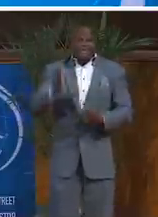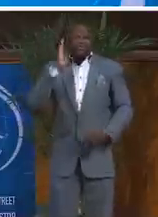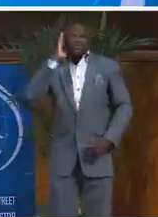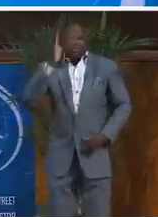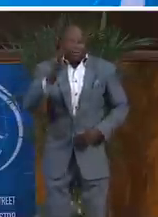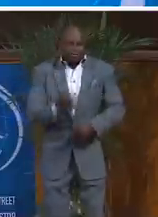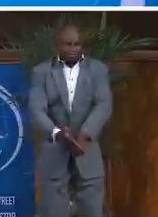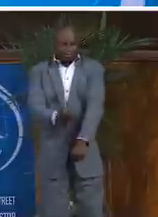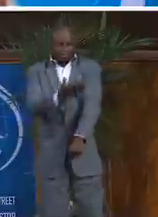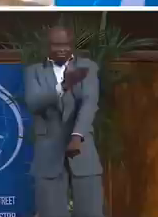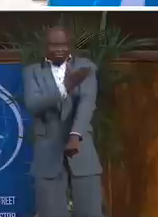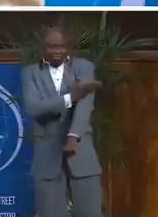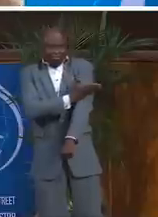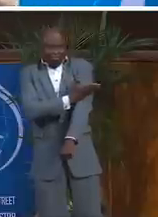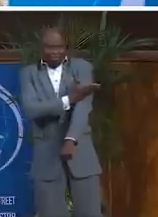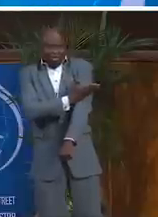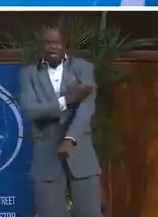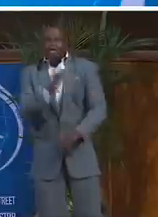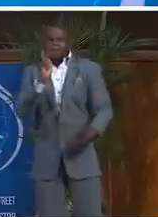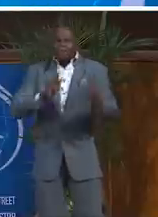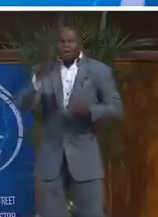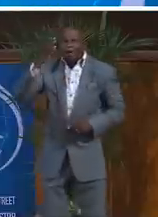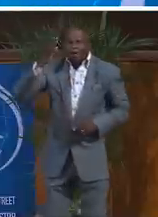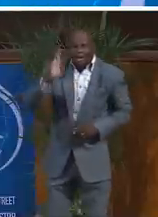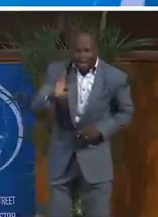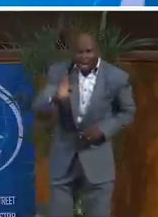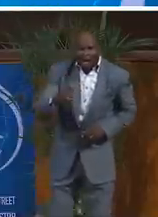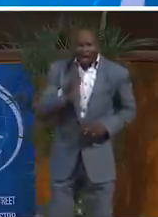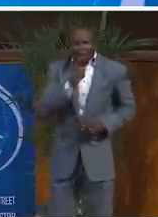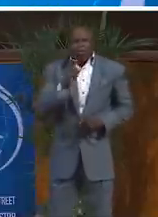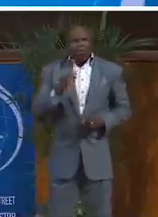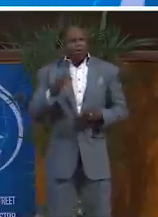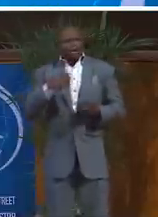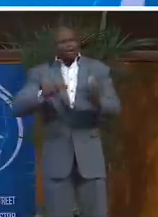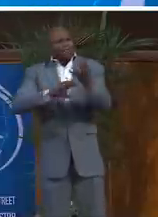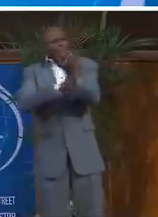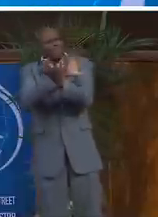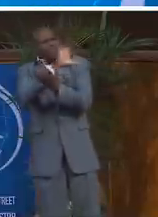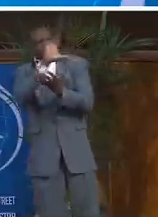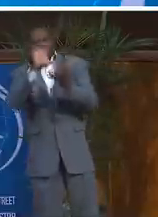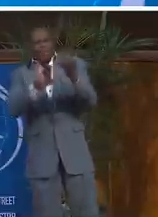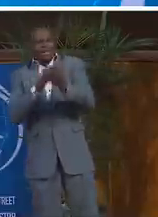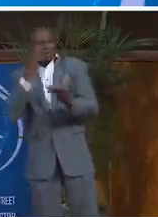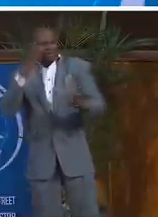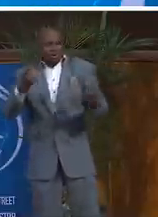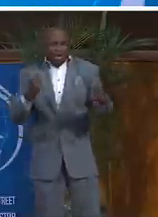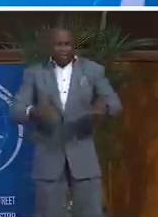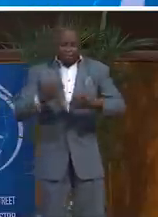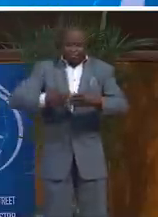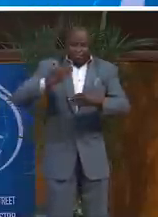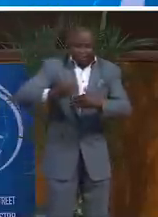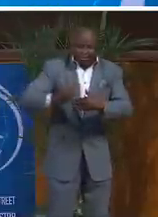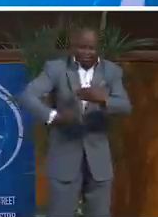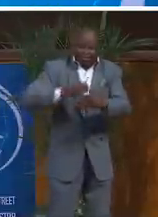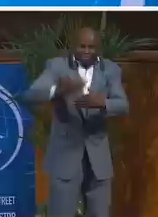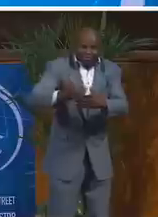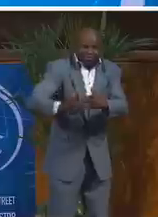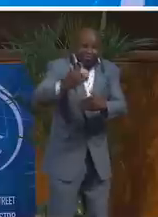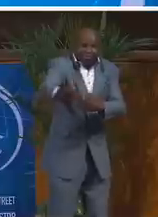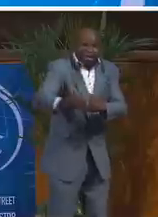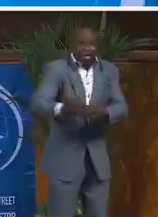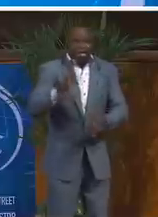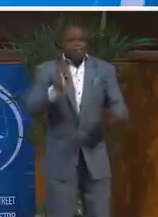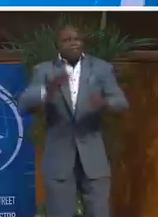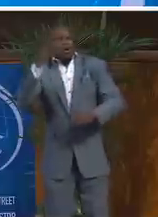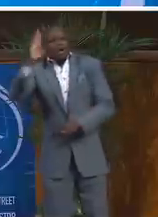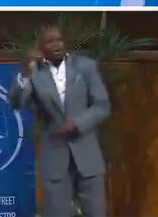better. It's written to the people of God who are walking in confusion and uncertainty. It's written to the people of God